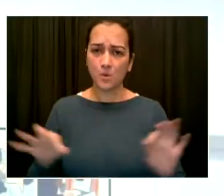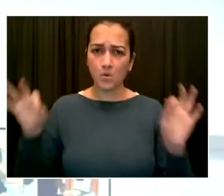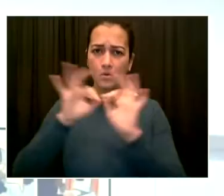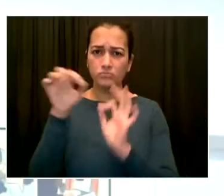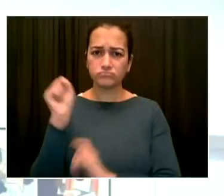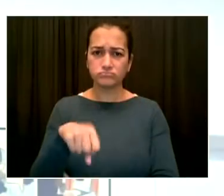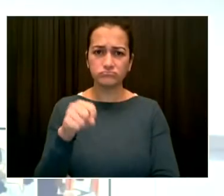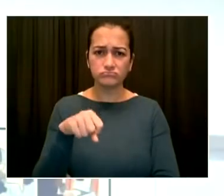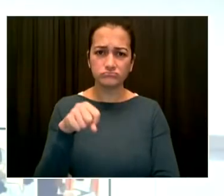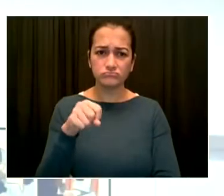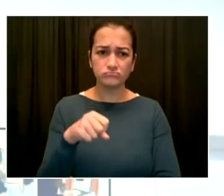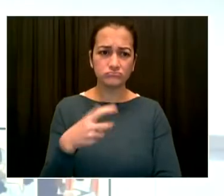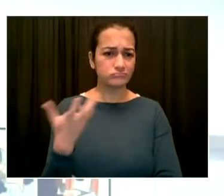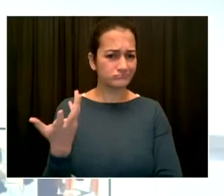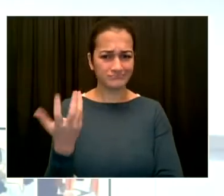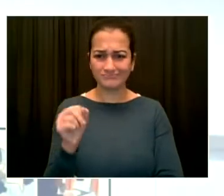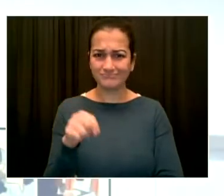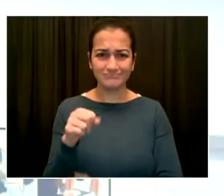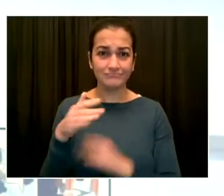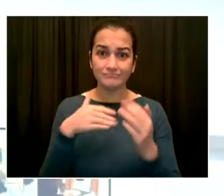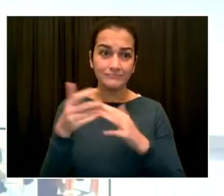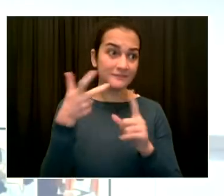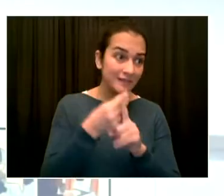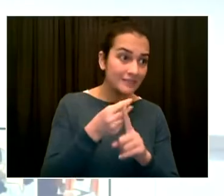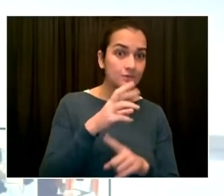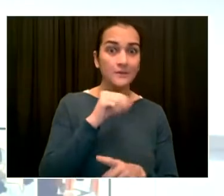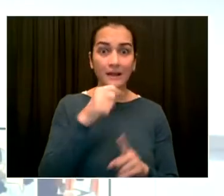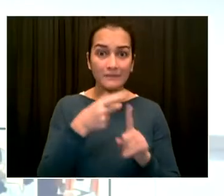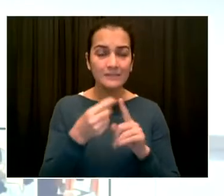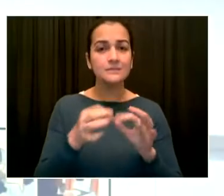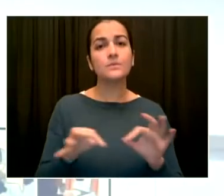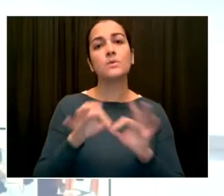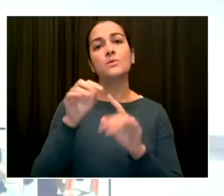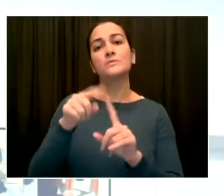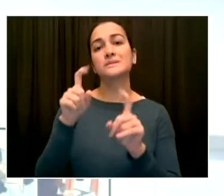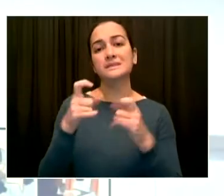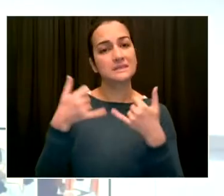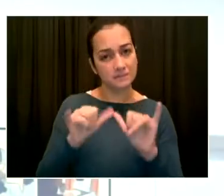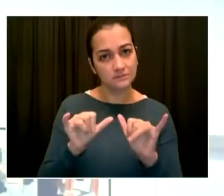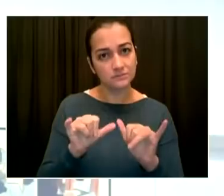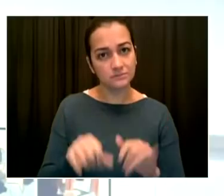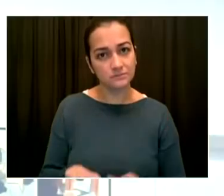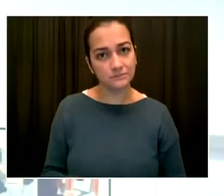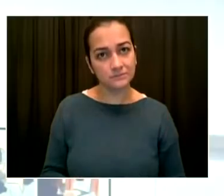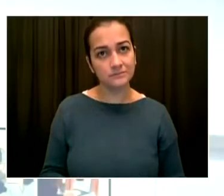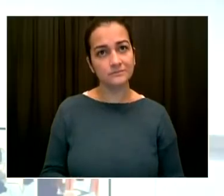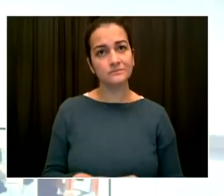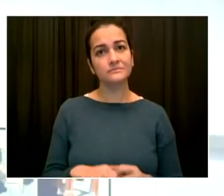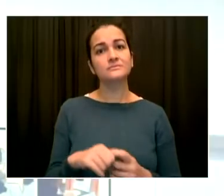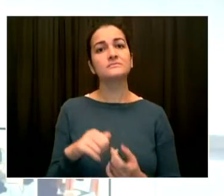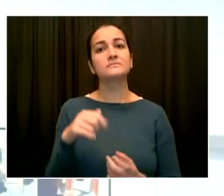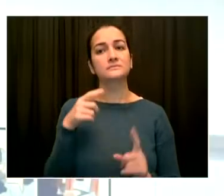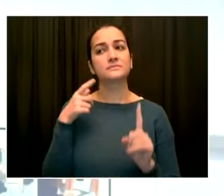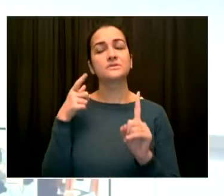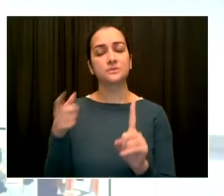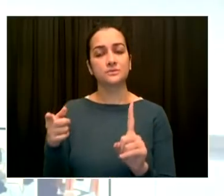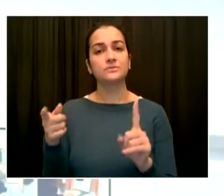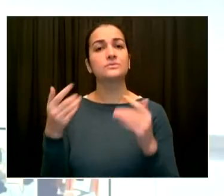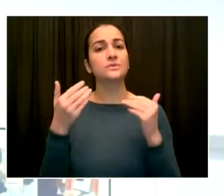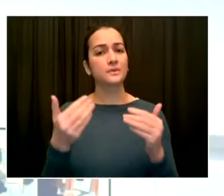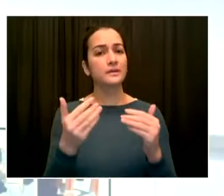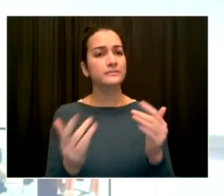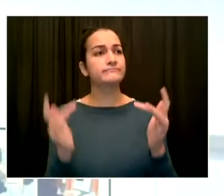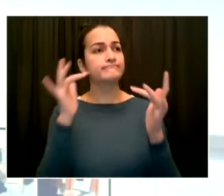guidance that's available on our website, but also importantly, we have the locations where people can access